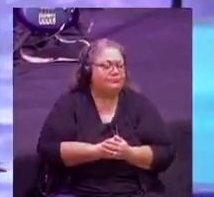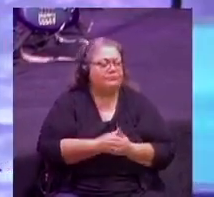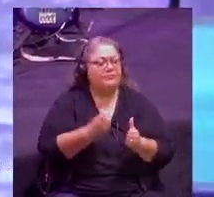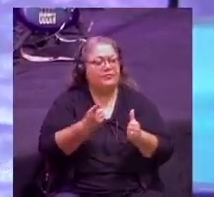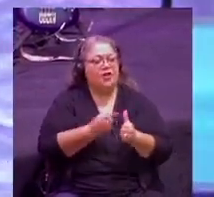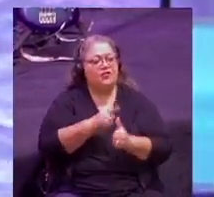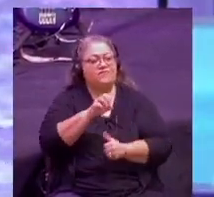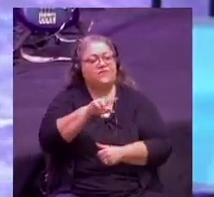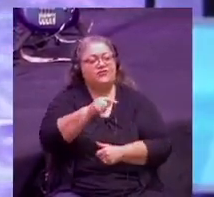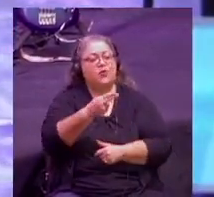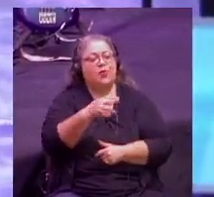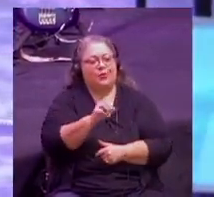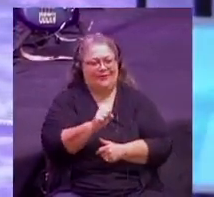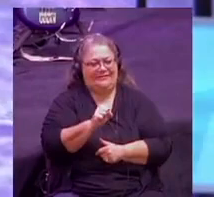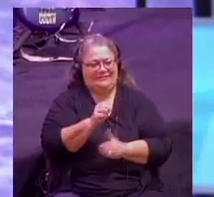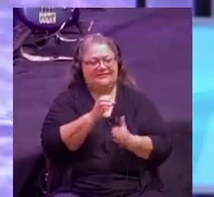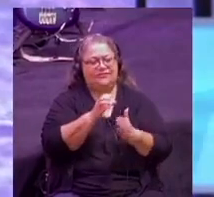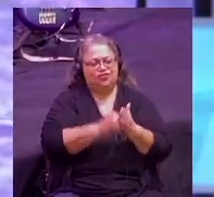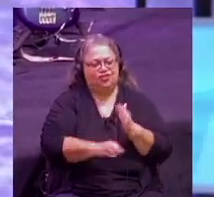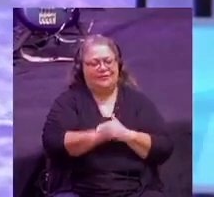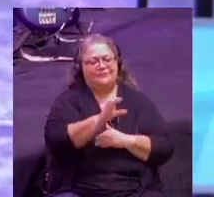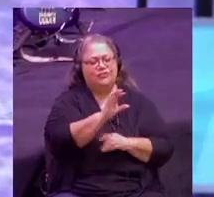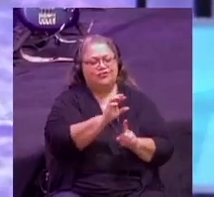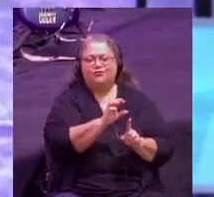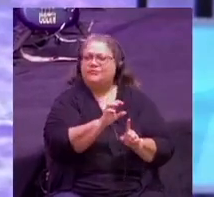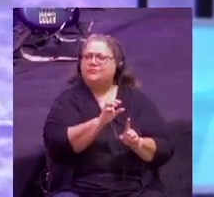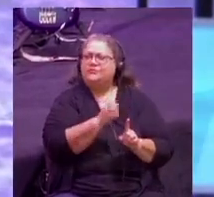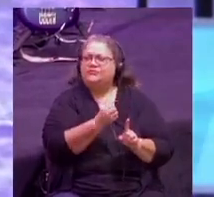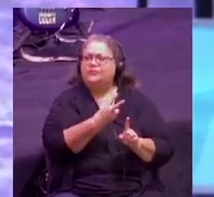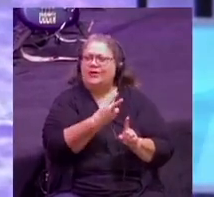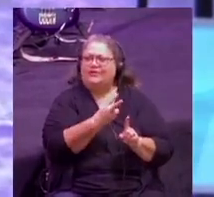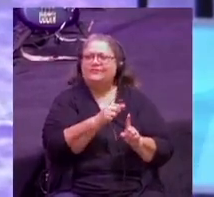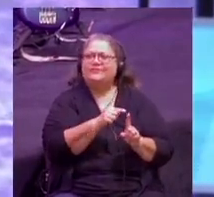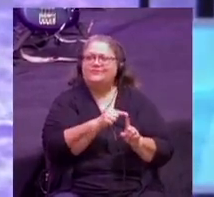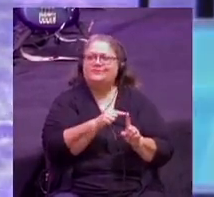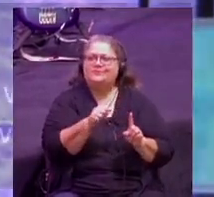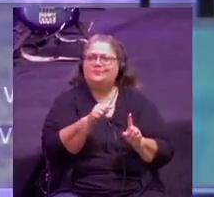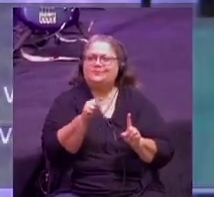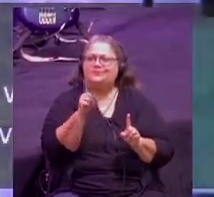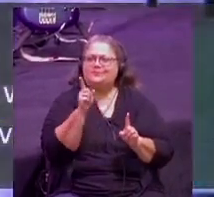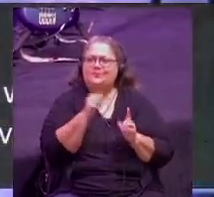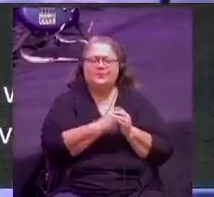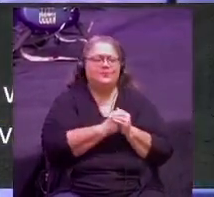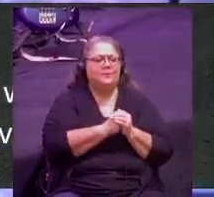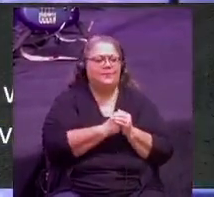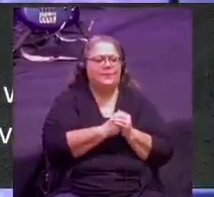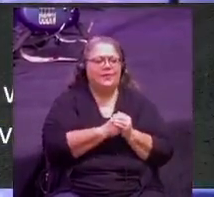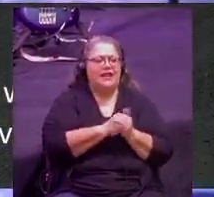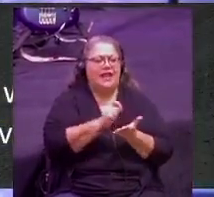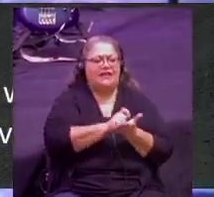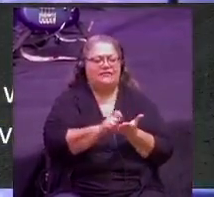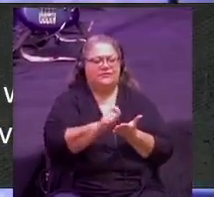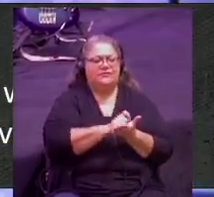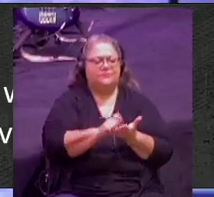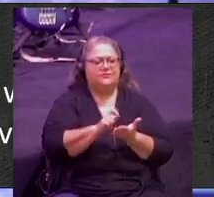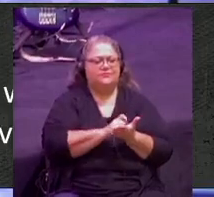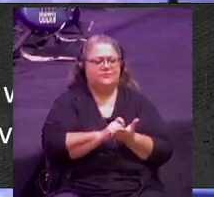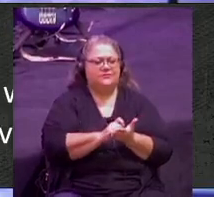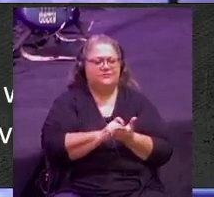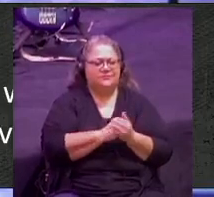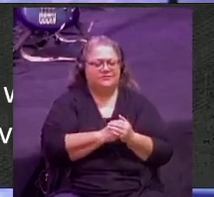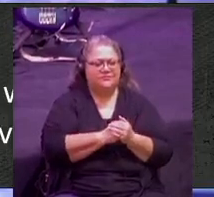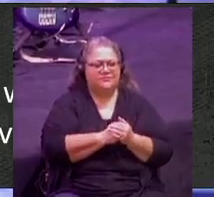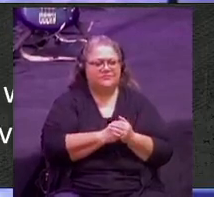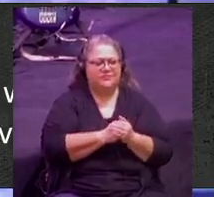2, I'm going to be reading verses 9 through 12. I'm reading out of NIV, and this is what it says. It is written, no eye